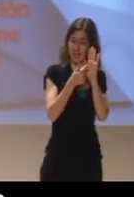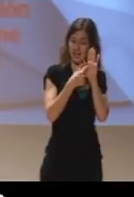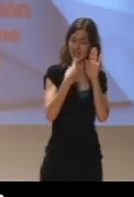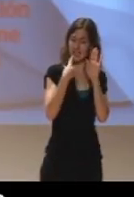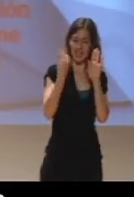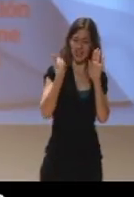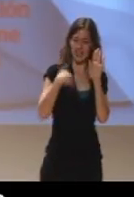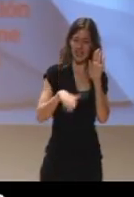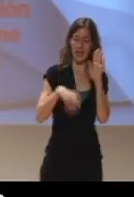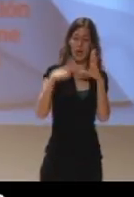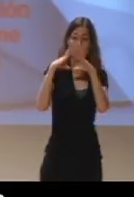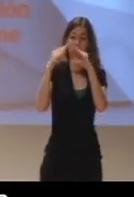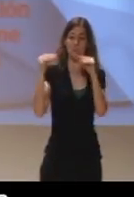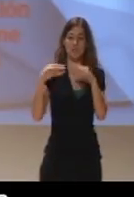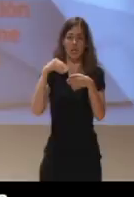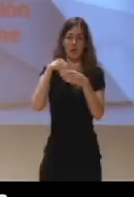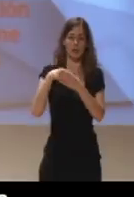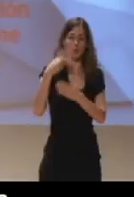university include